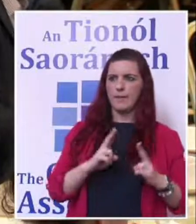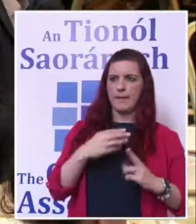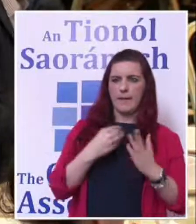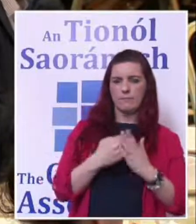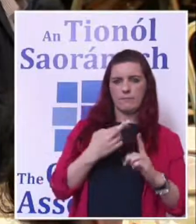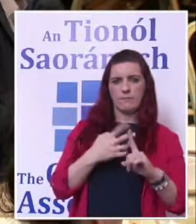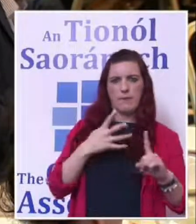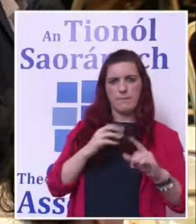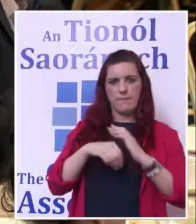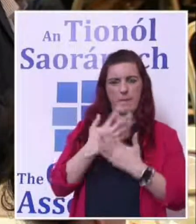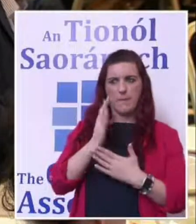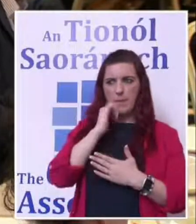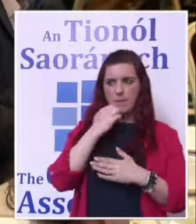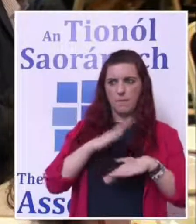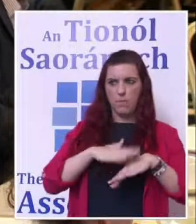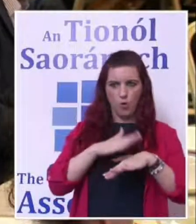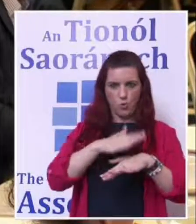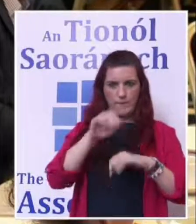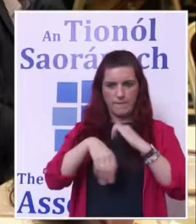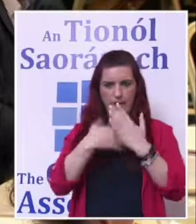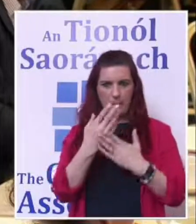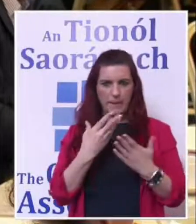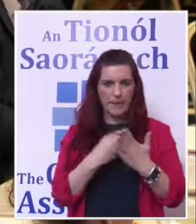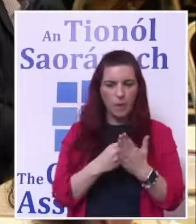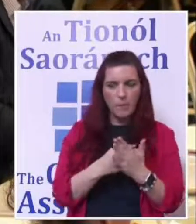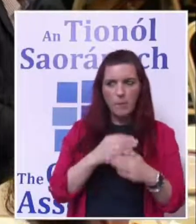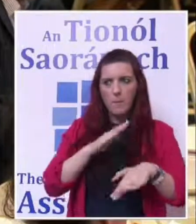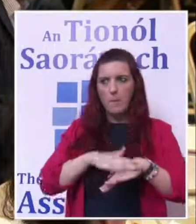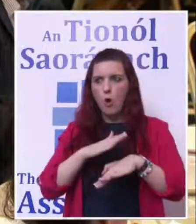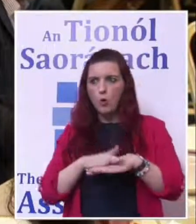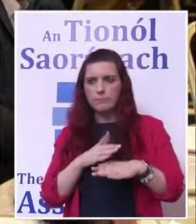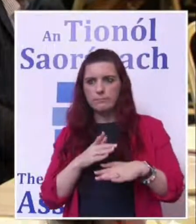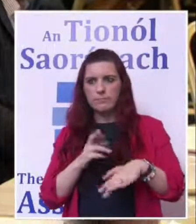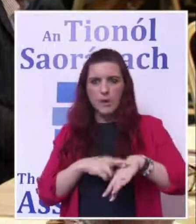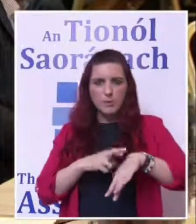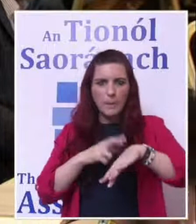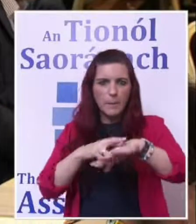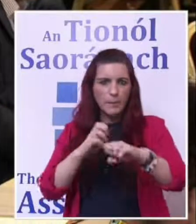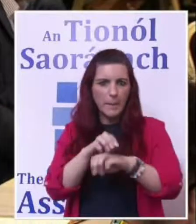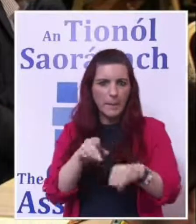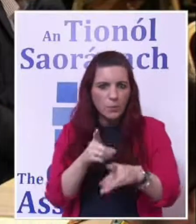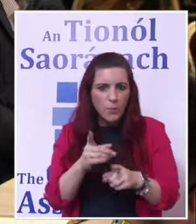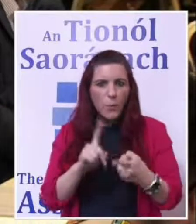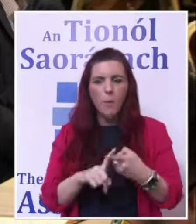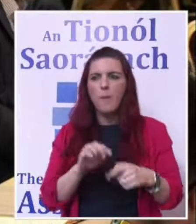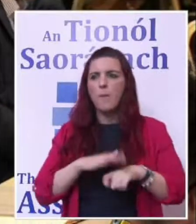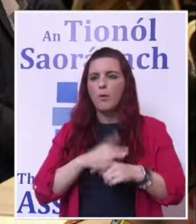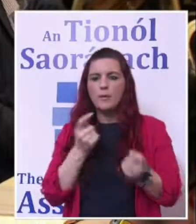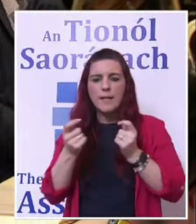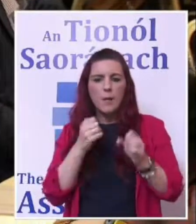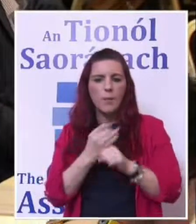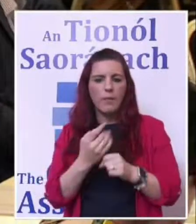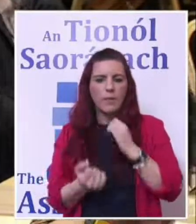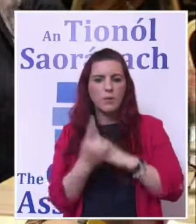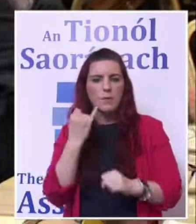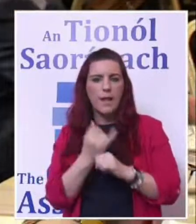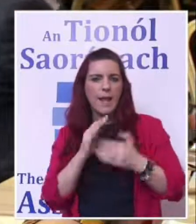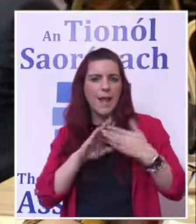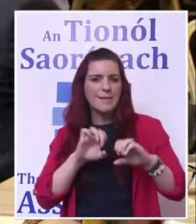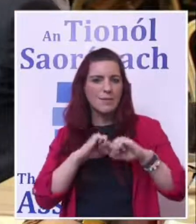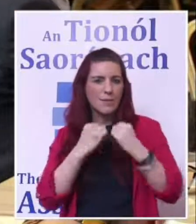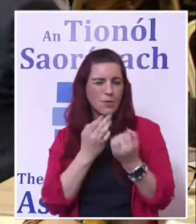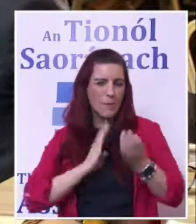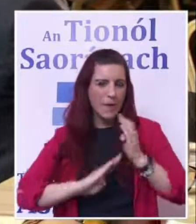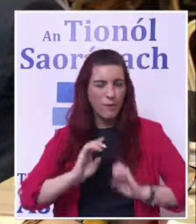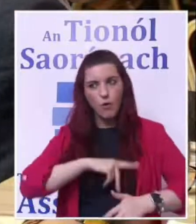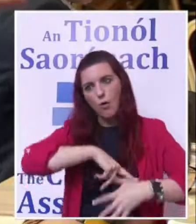the more you develop economically, the more prosperous people become, the more you deal with issues like antisocial behavior and all those kind of things. So that's more or less